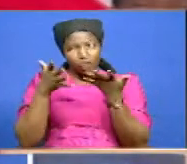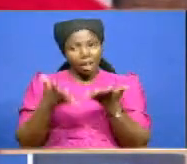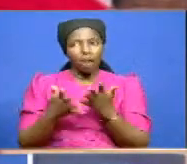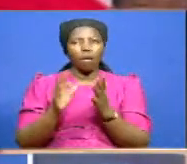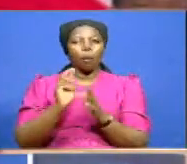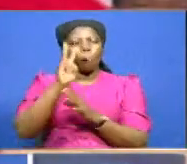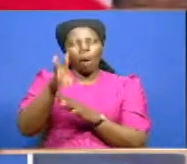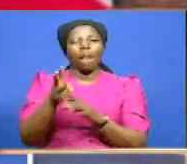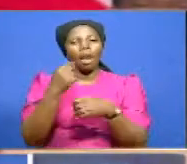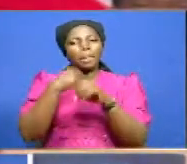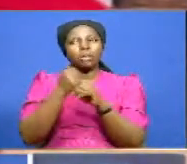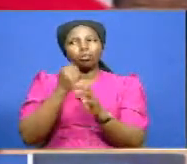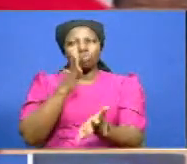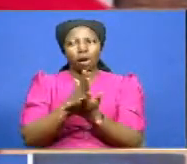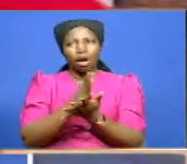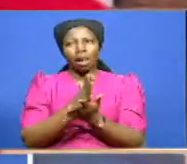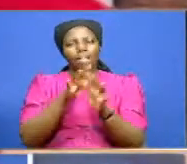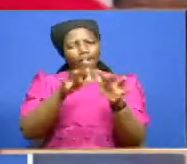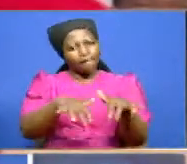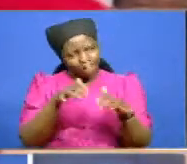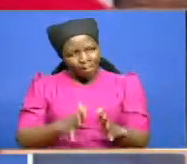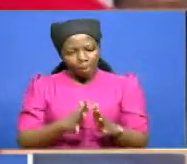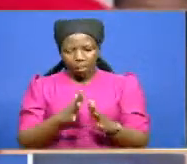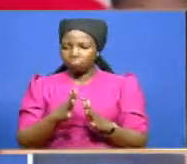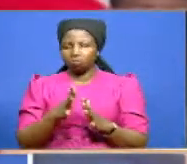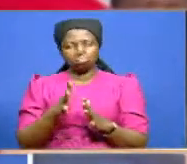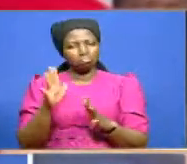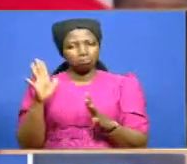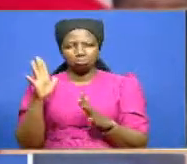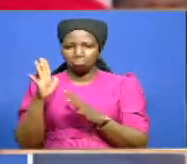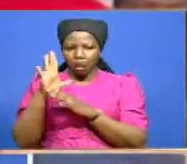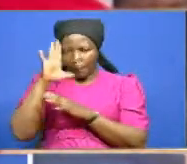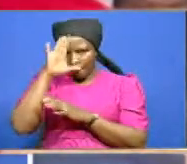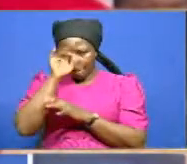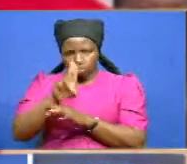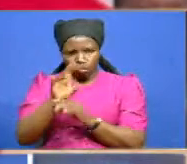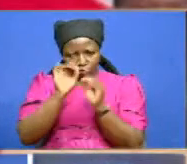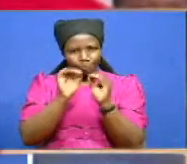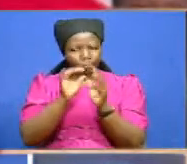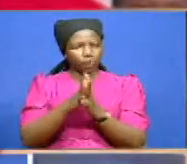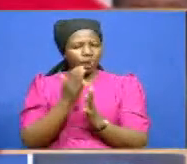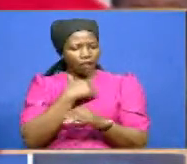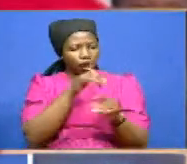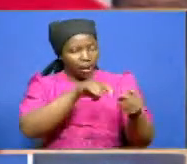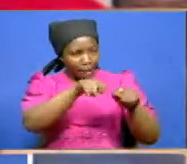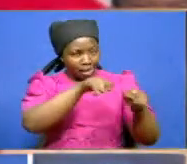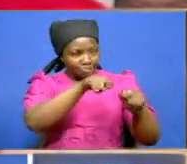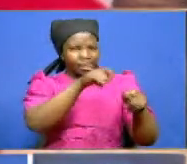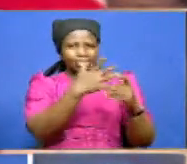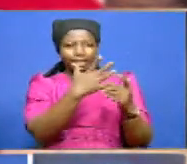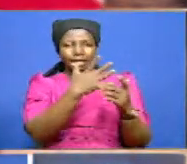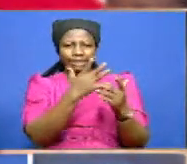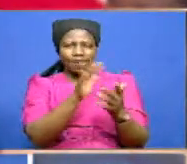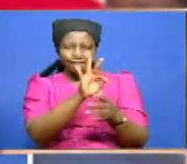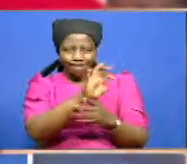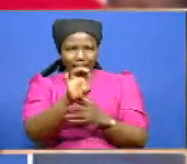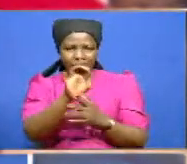to ensure that farmers are not exploited, that there is a management fee that is